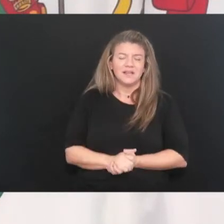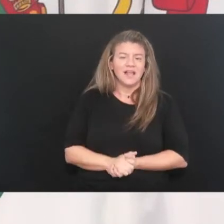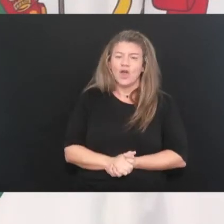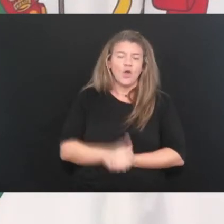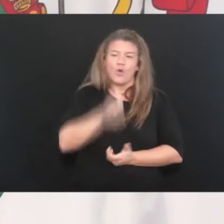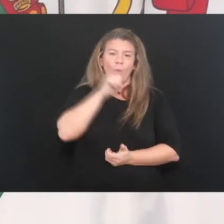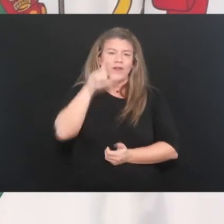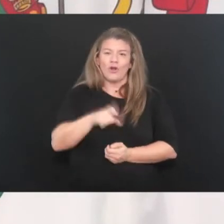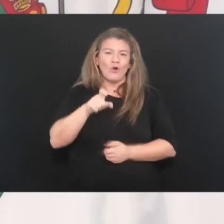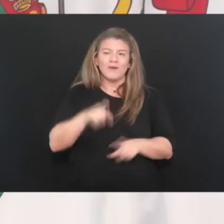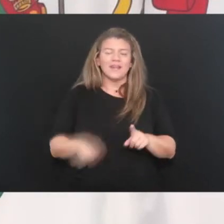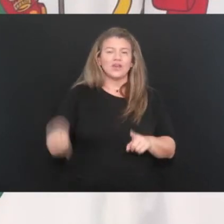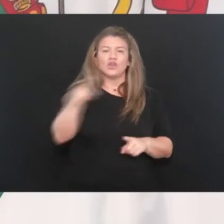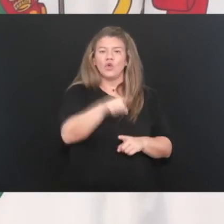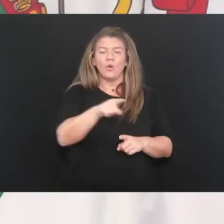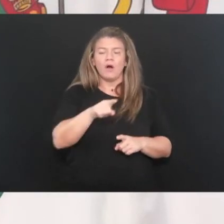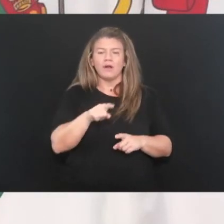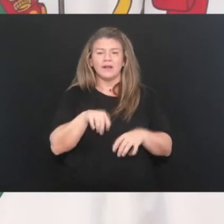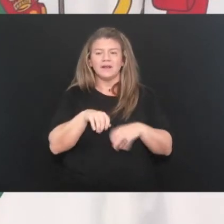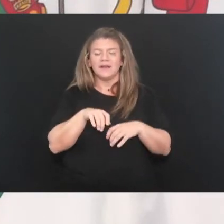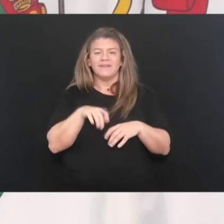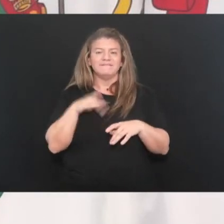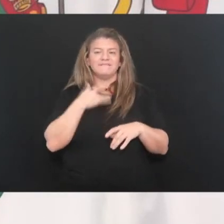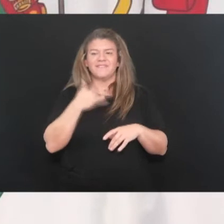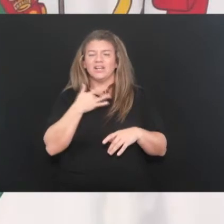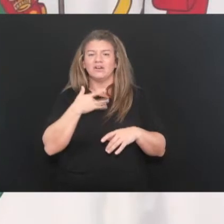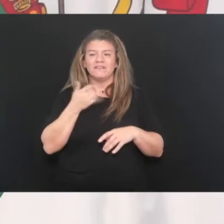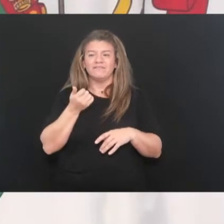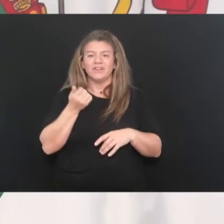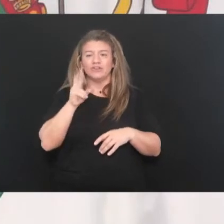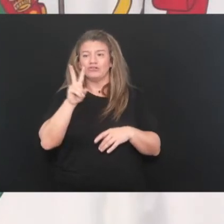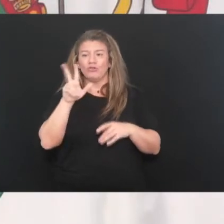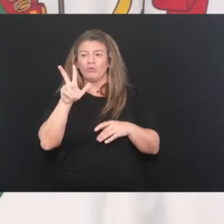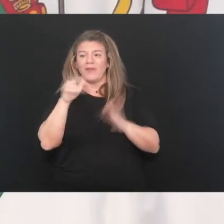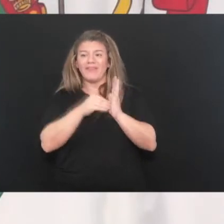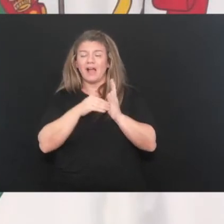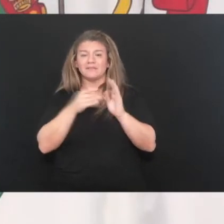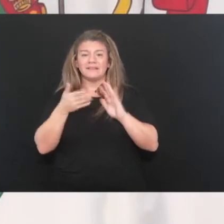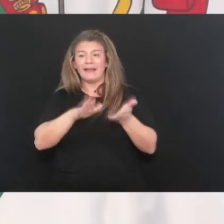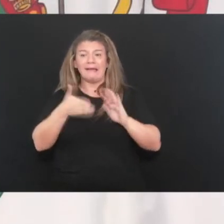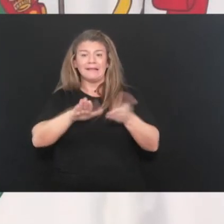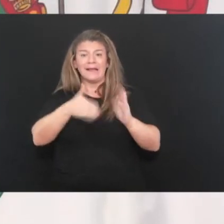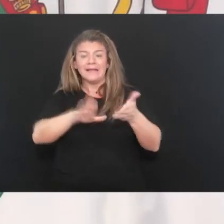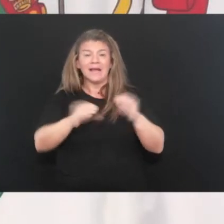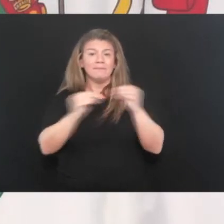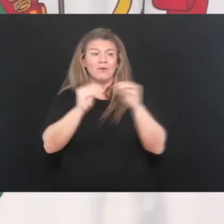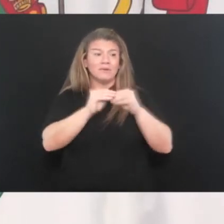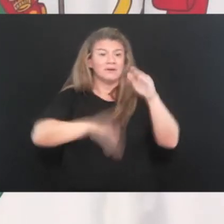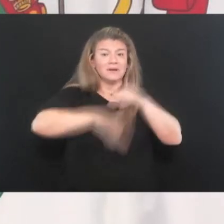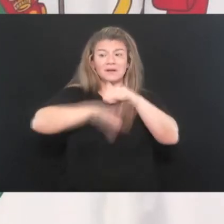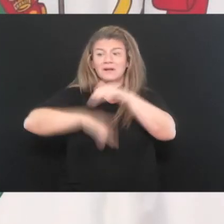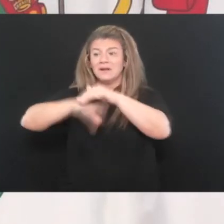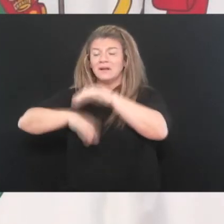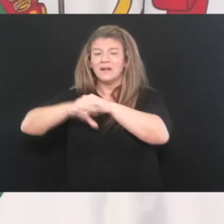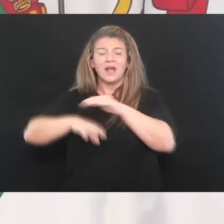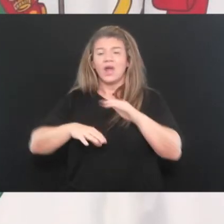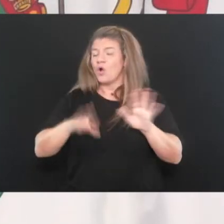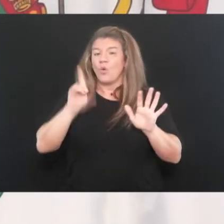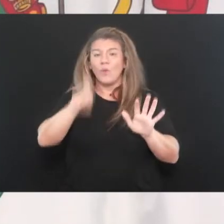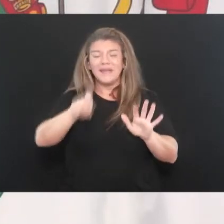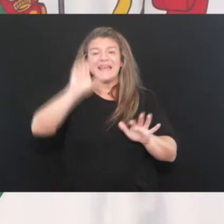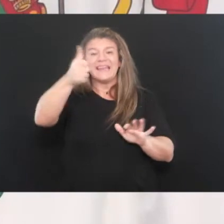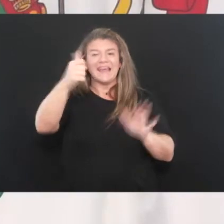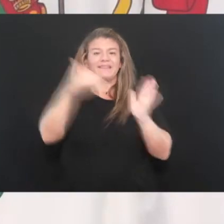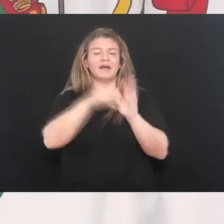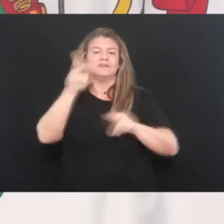need you absolutely to trickle in, at 2,000 or 3,000 a day. We need you to come by the tens of thousands and come right